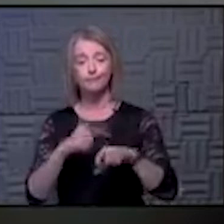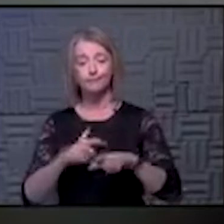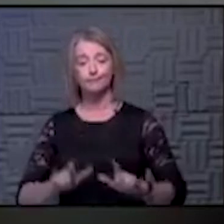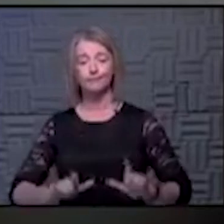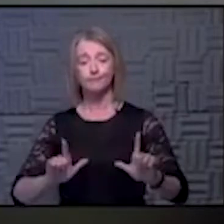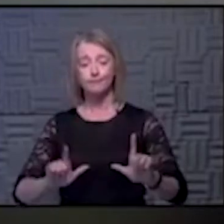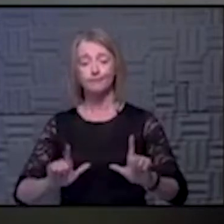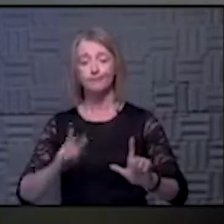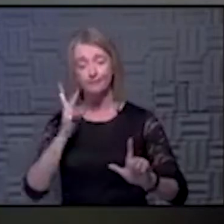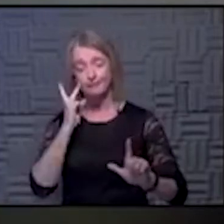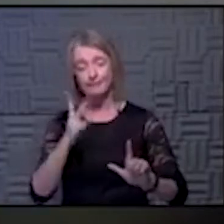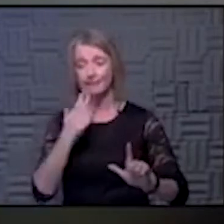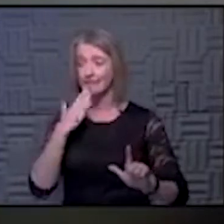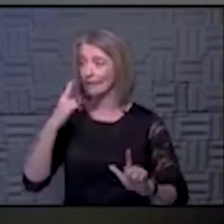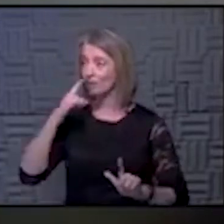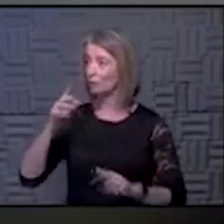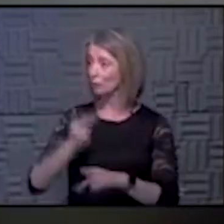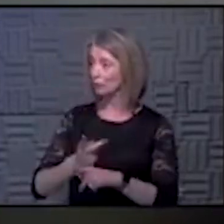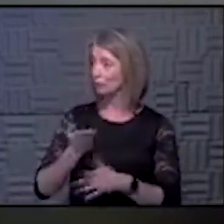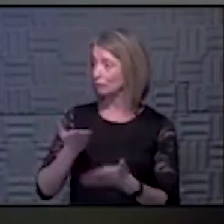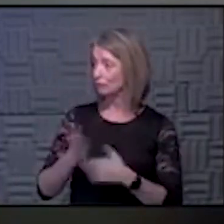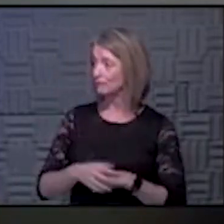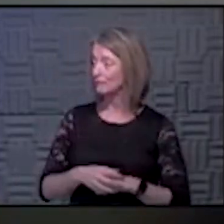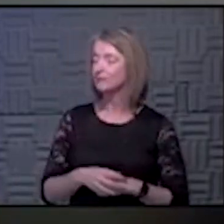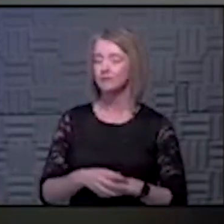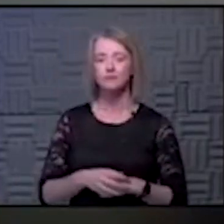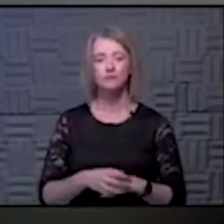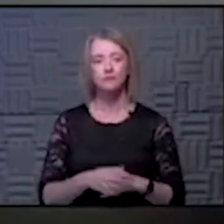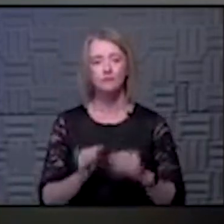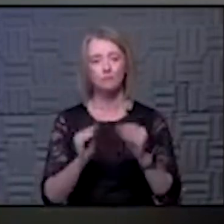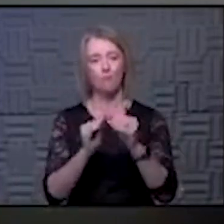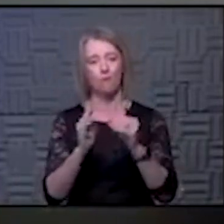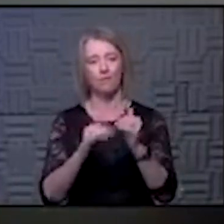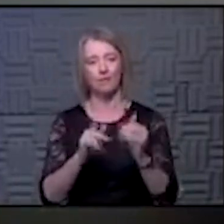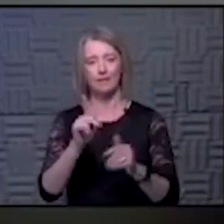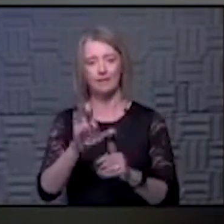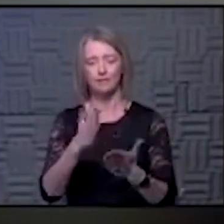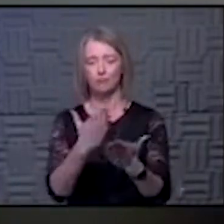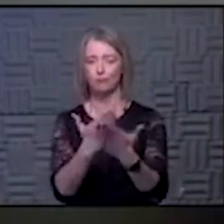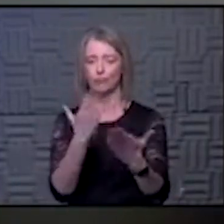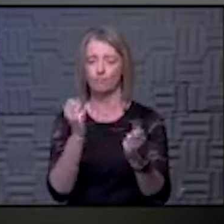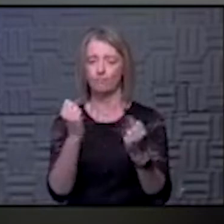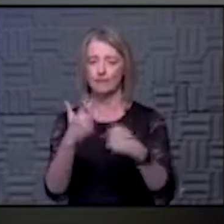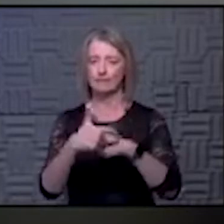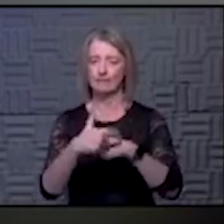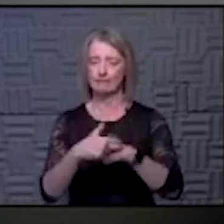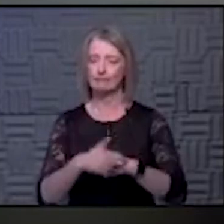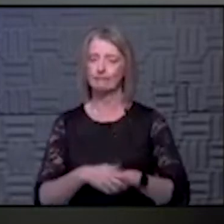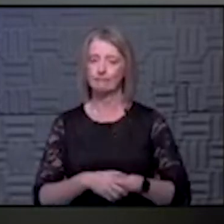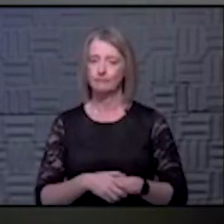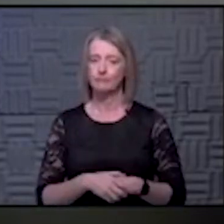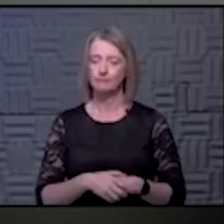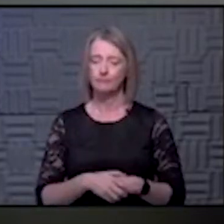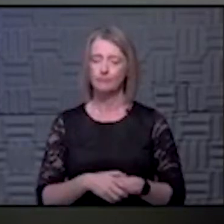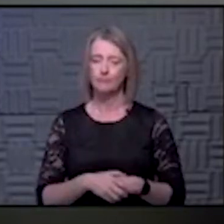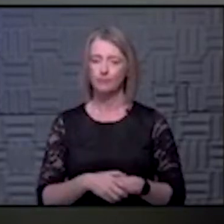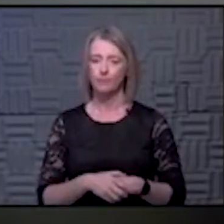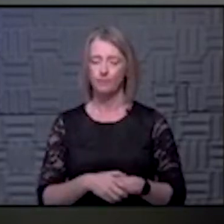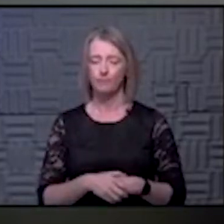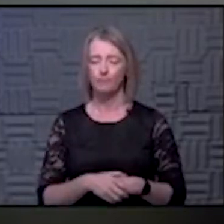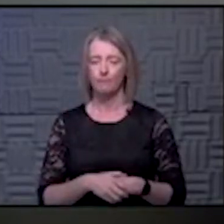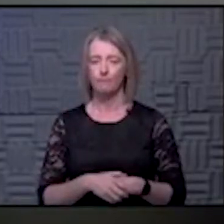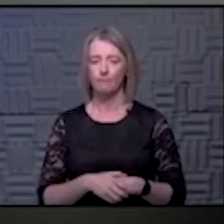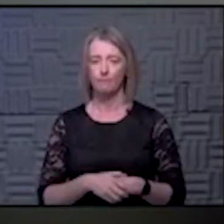all they cared. But Kansas City has proved that assumption wrong in a huge way. And